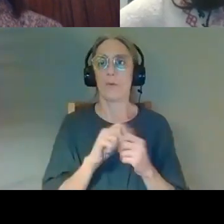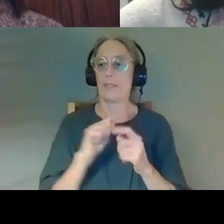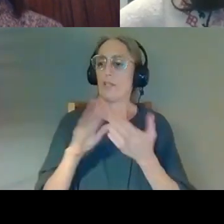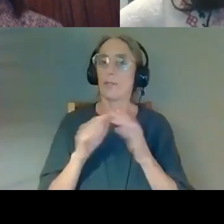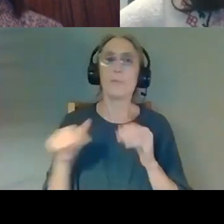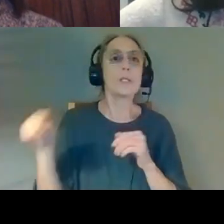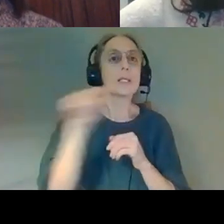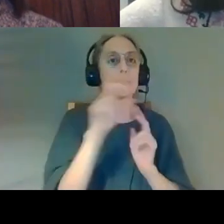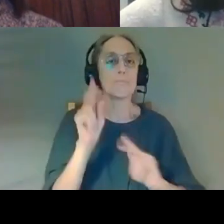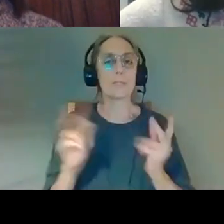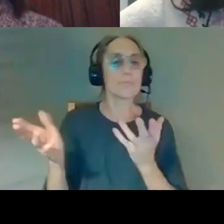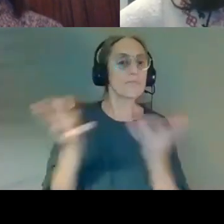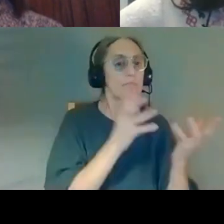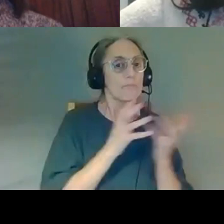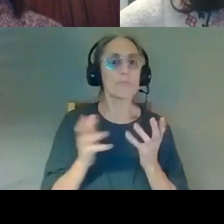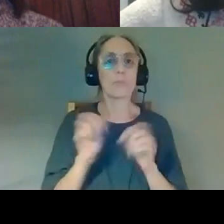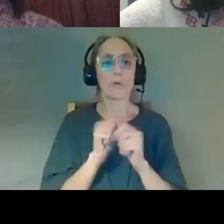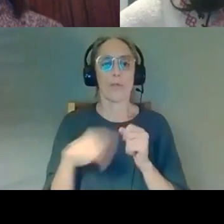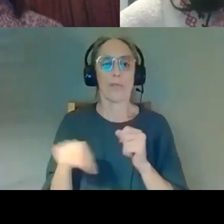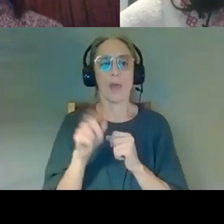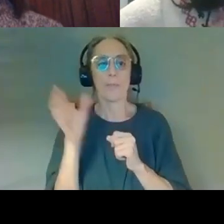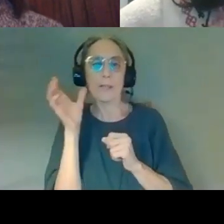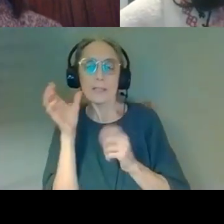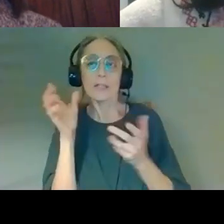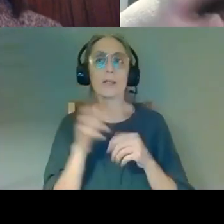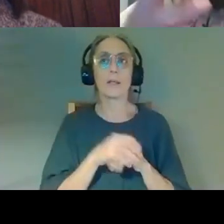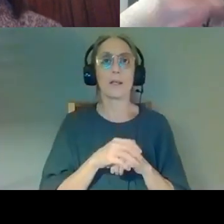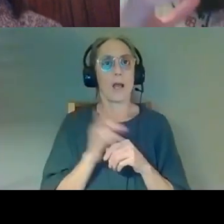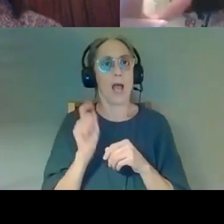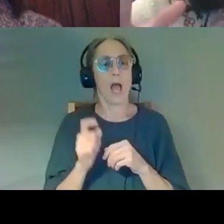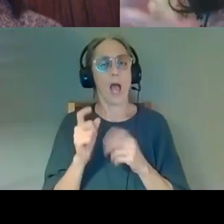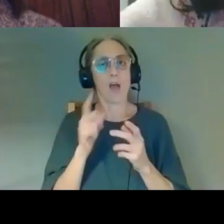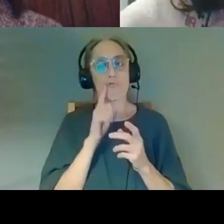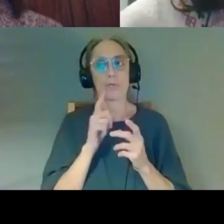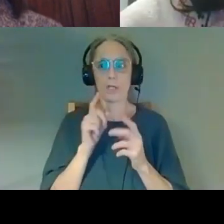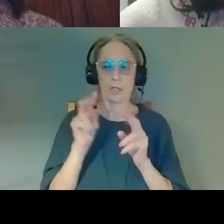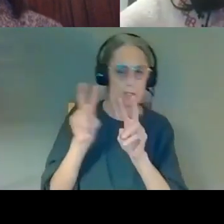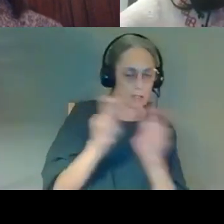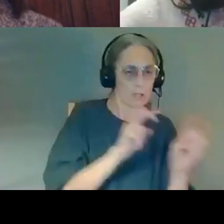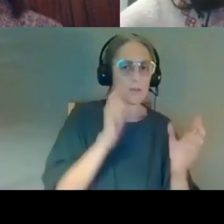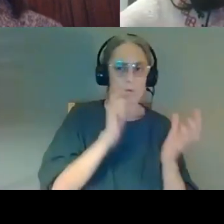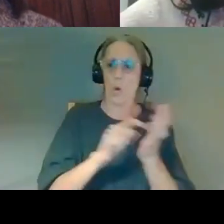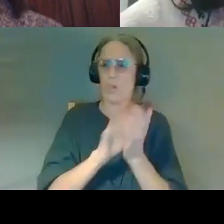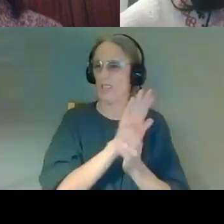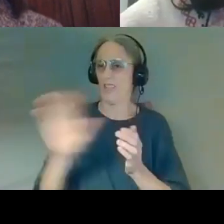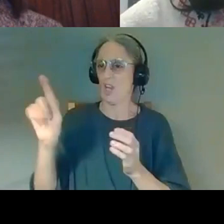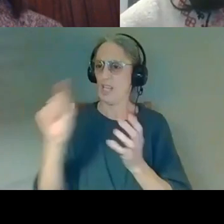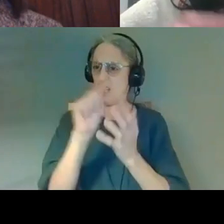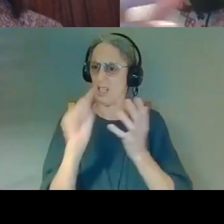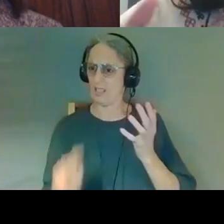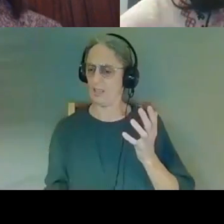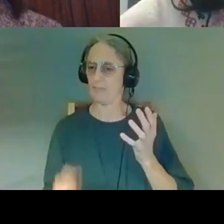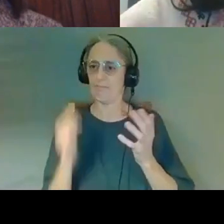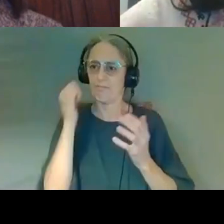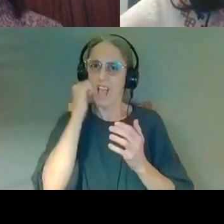up my eyes into the everyday needs that people have, and then thinking about ways that we can elevate